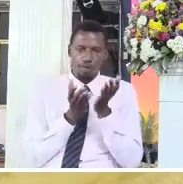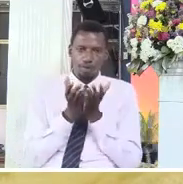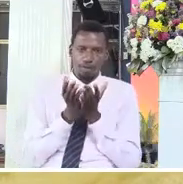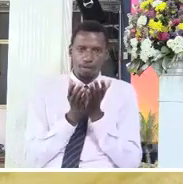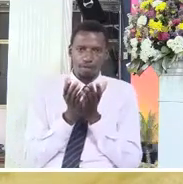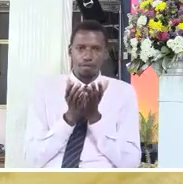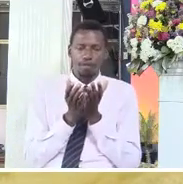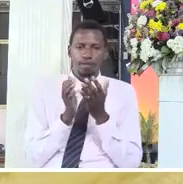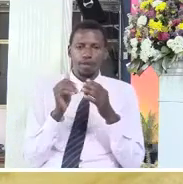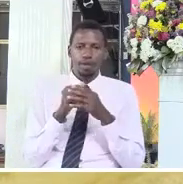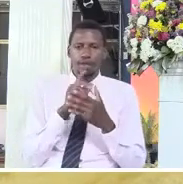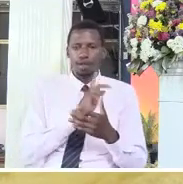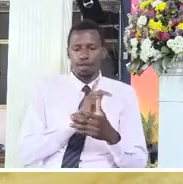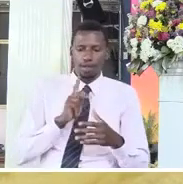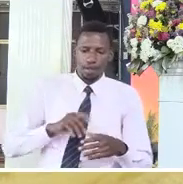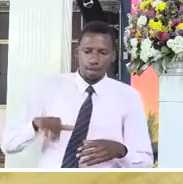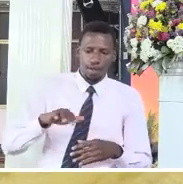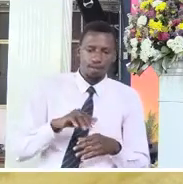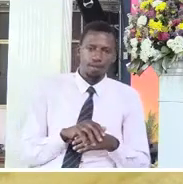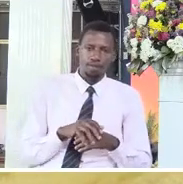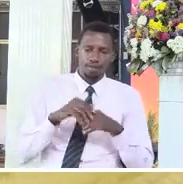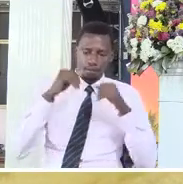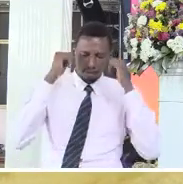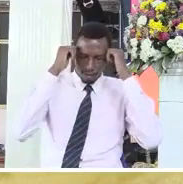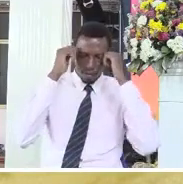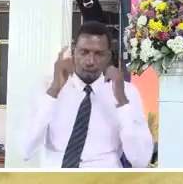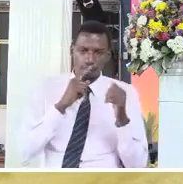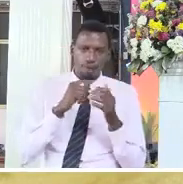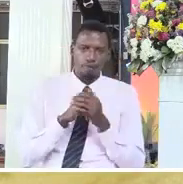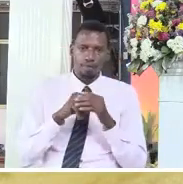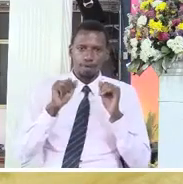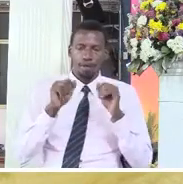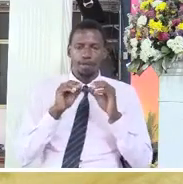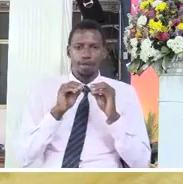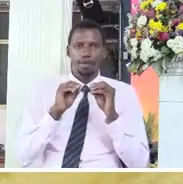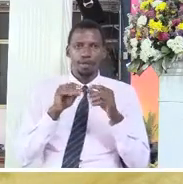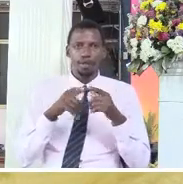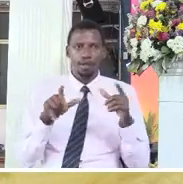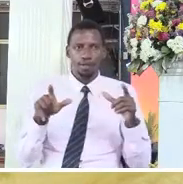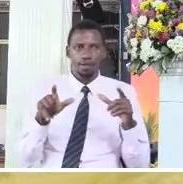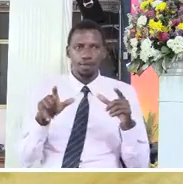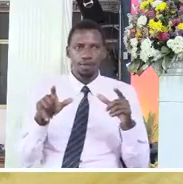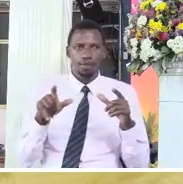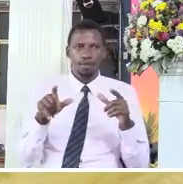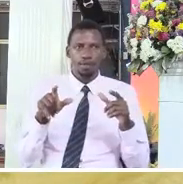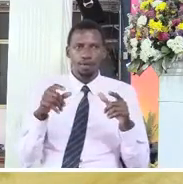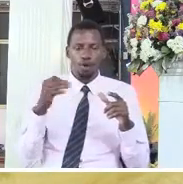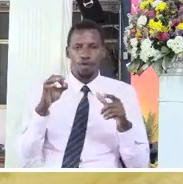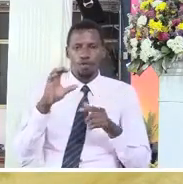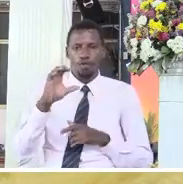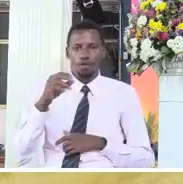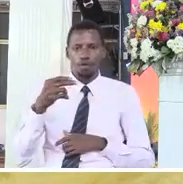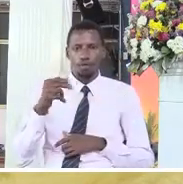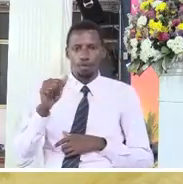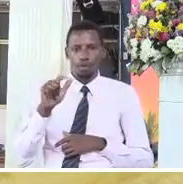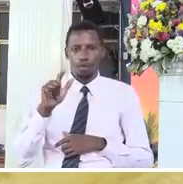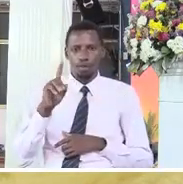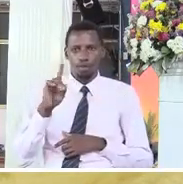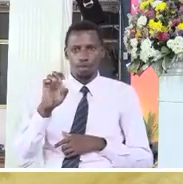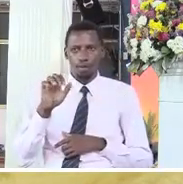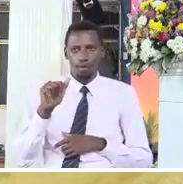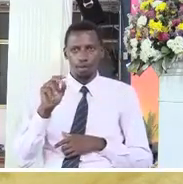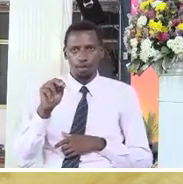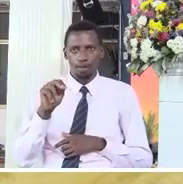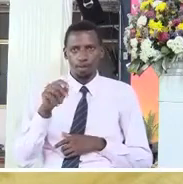career people, and whom they might teach the language and the literature of the Chaldeans. And so you are in